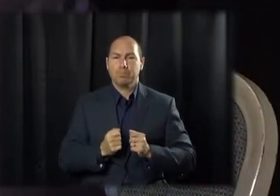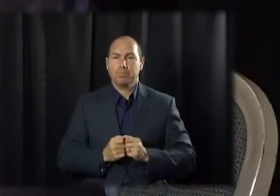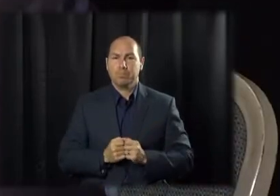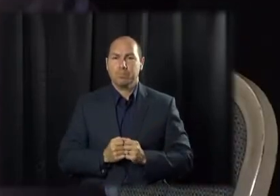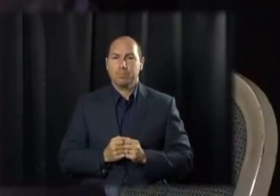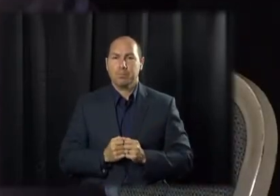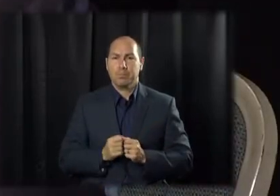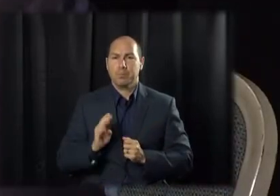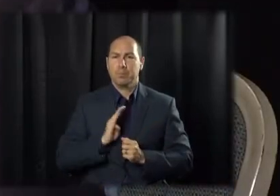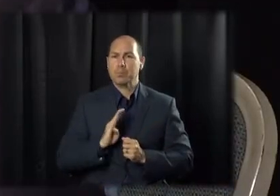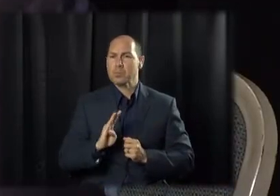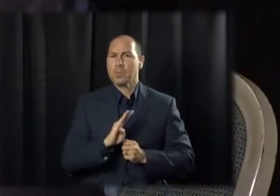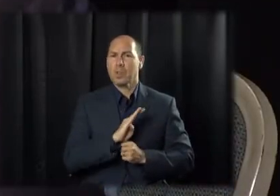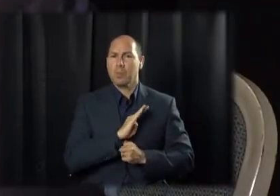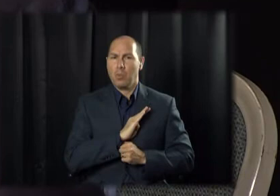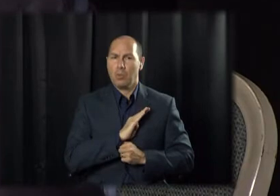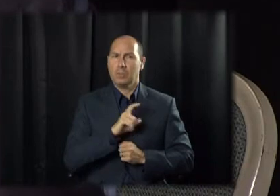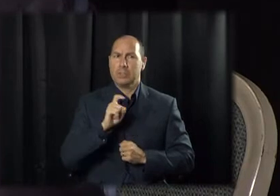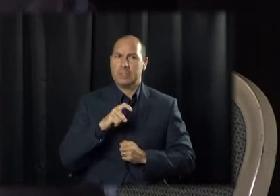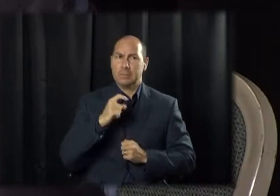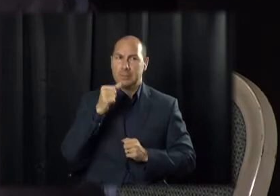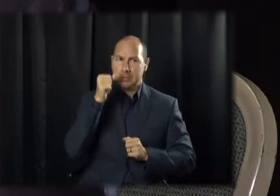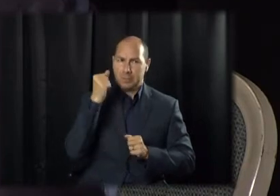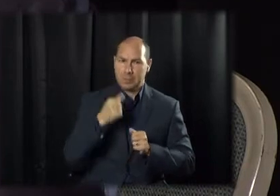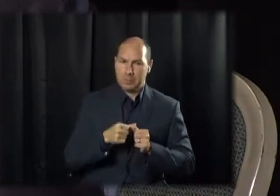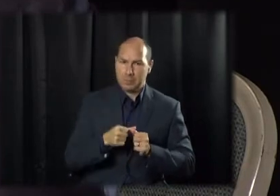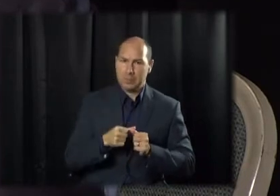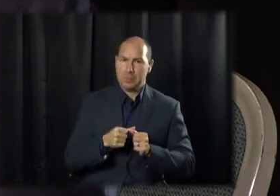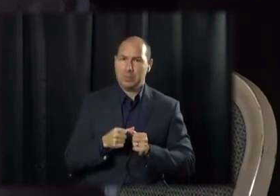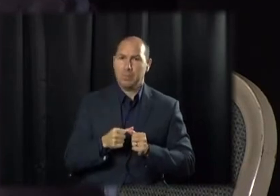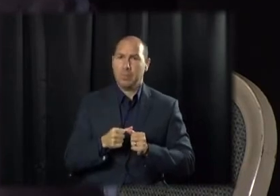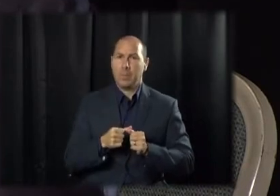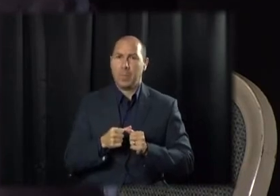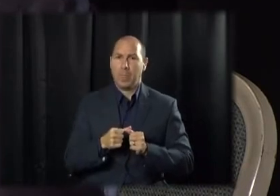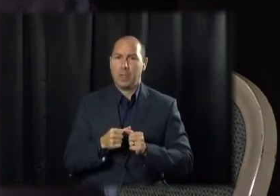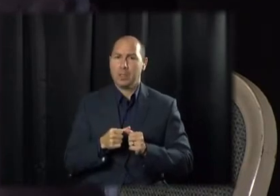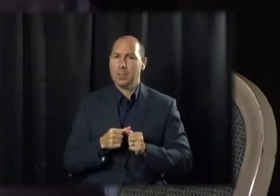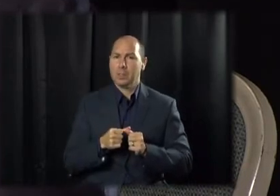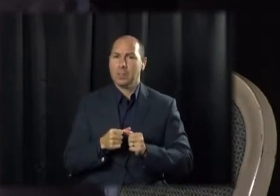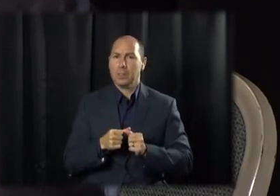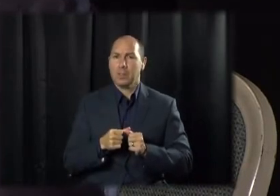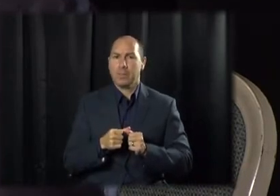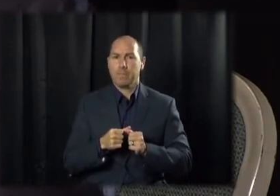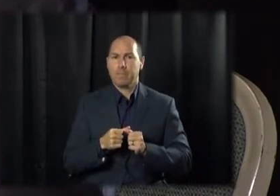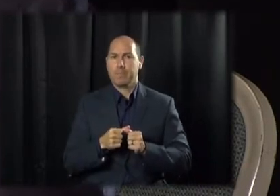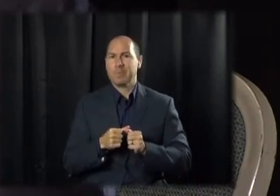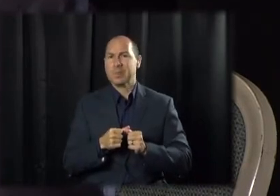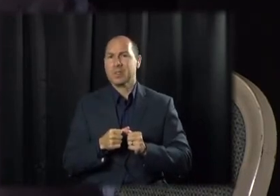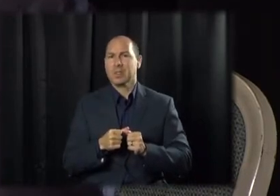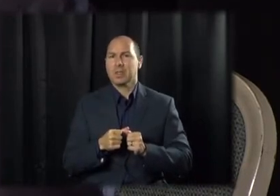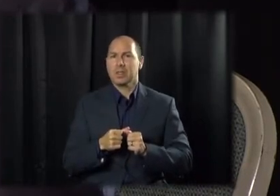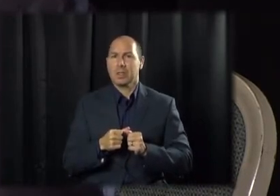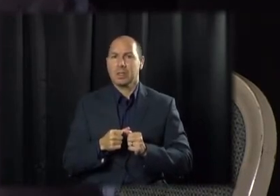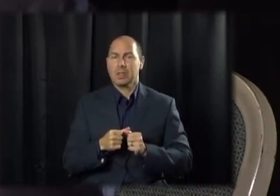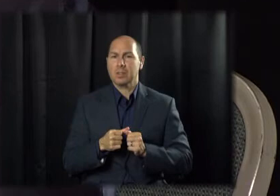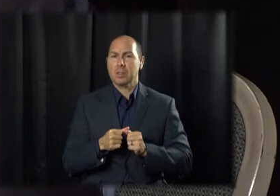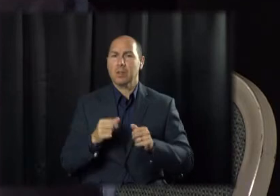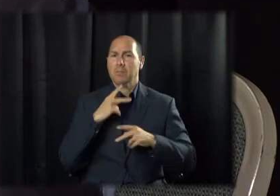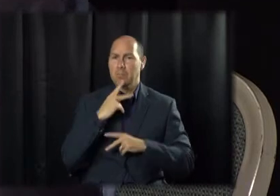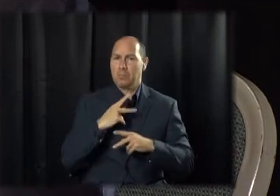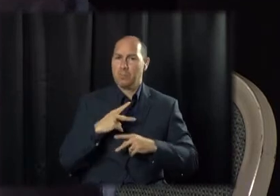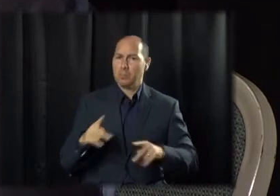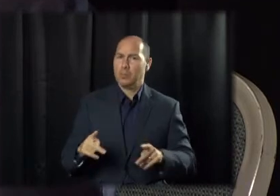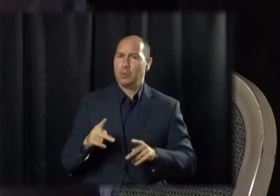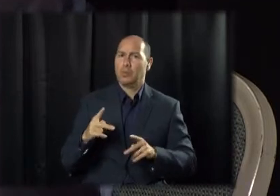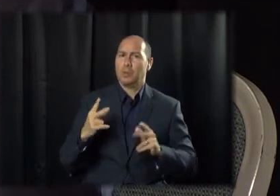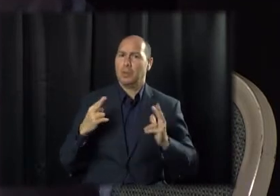the board should keep in mind that the principal pension system, public pension system in Puerto